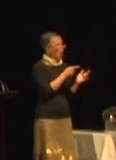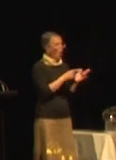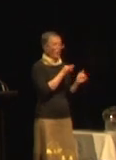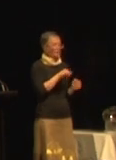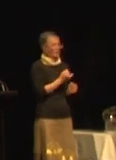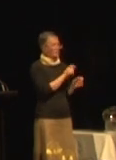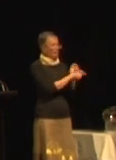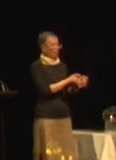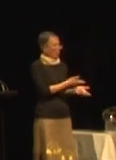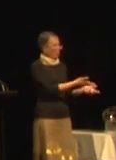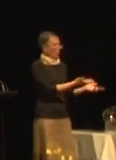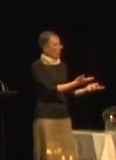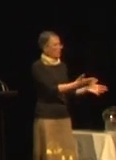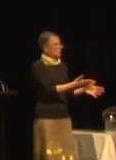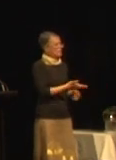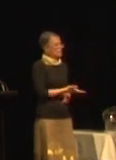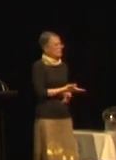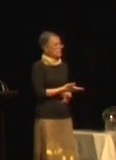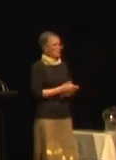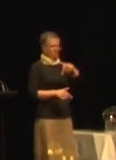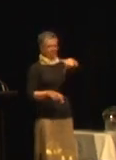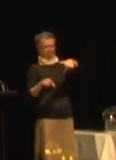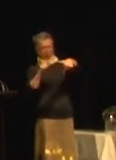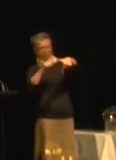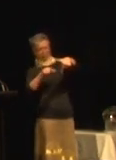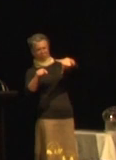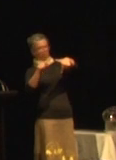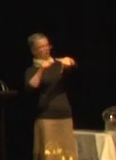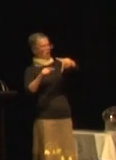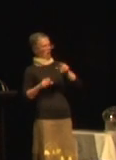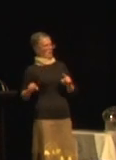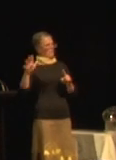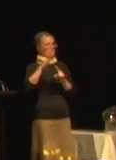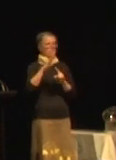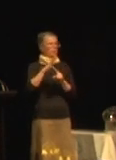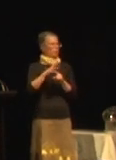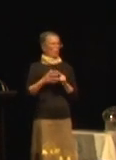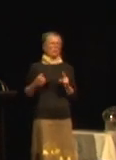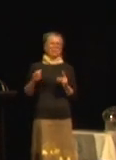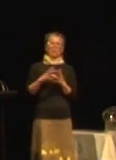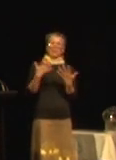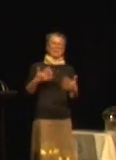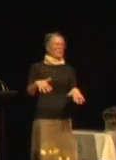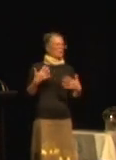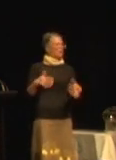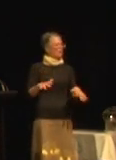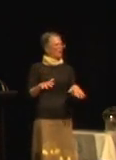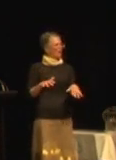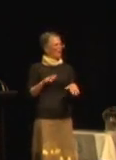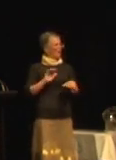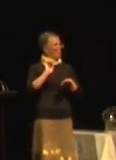people. They're trying to find a way to get material aid to their community. What they wound up doing was setting up a wedding registry